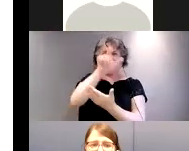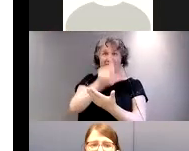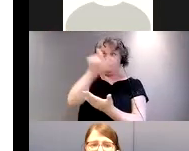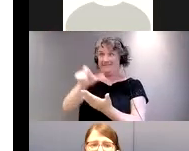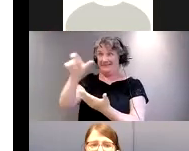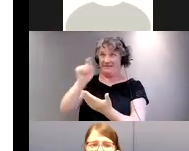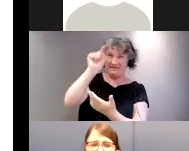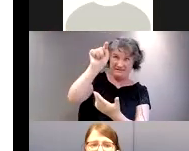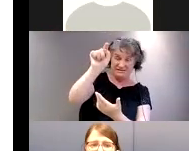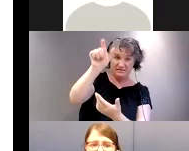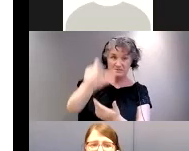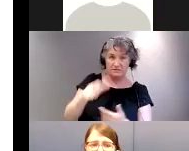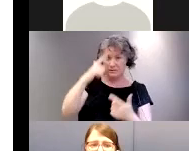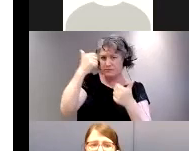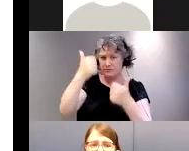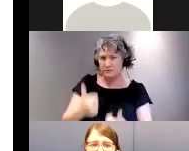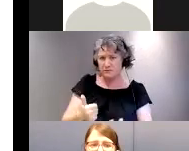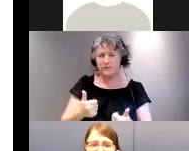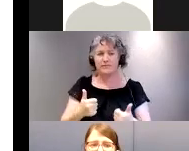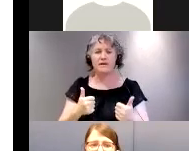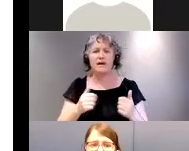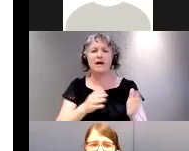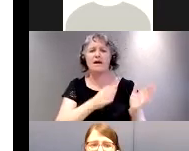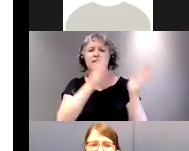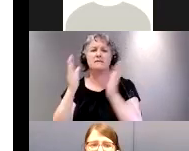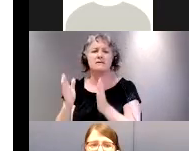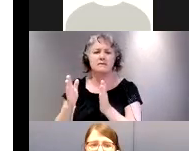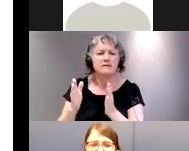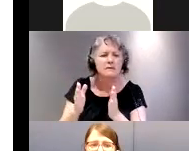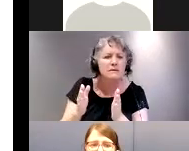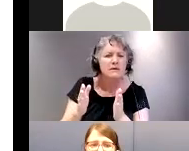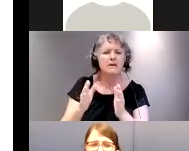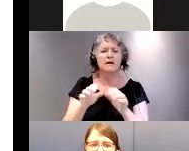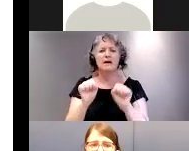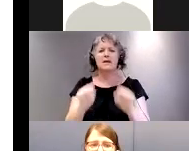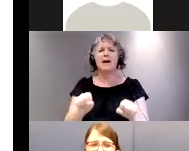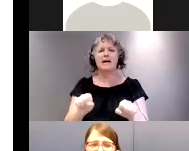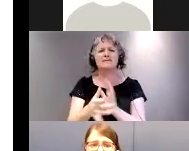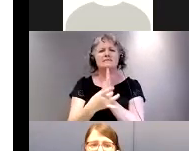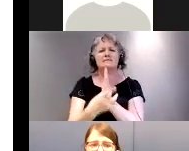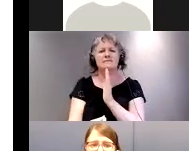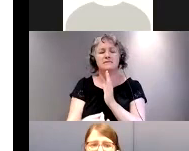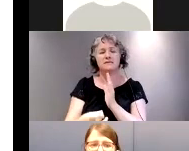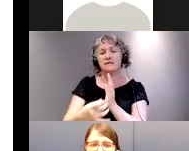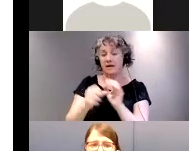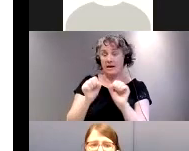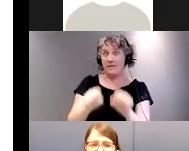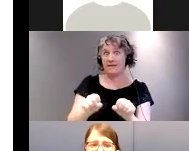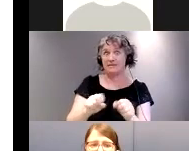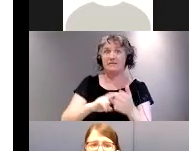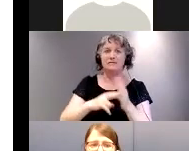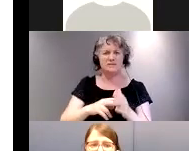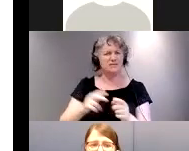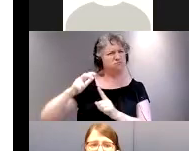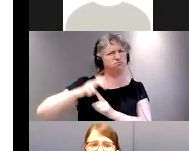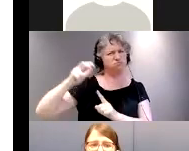not equivalent, right? So capacity is king. You will always hear I say capacity is king. And I say,